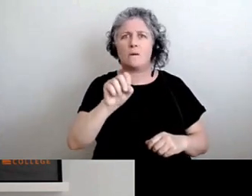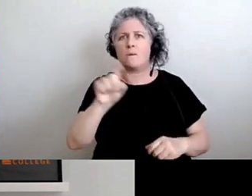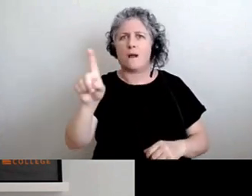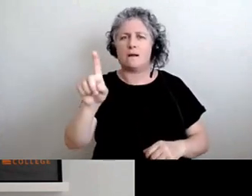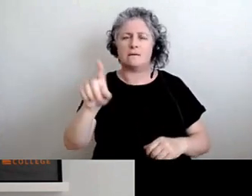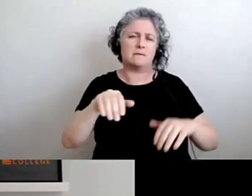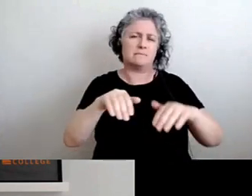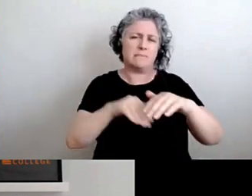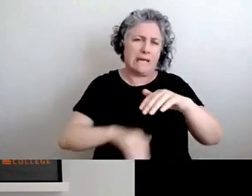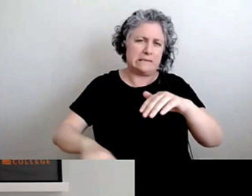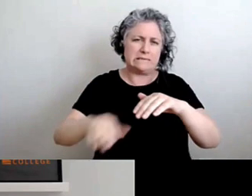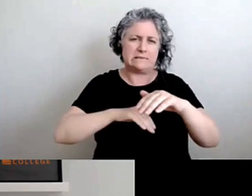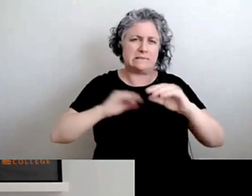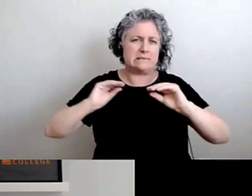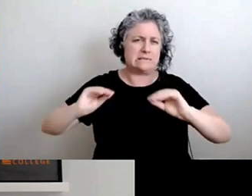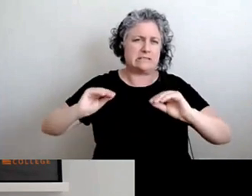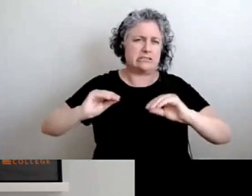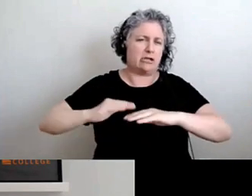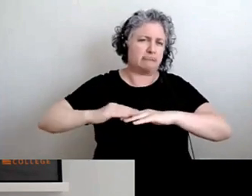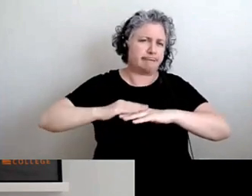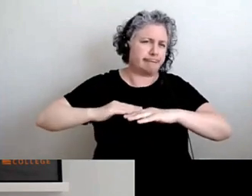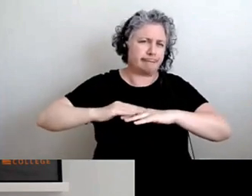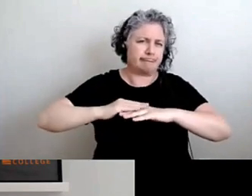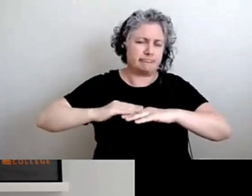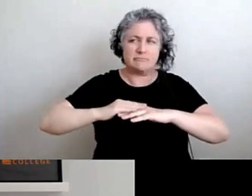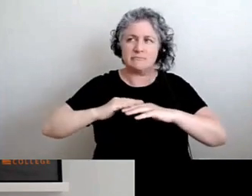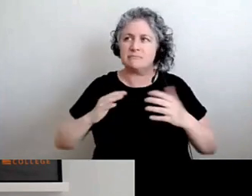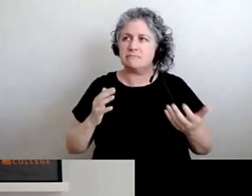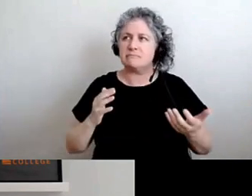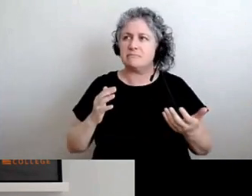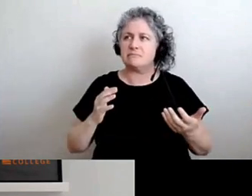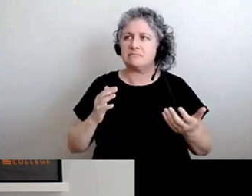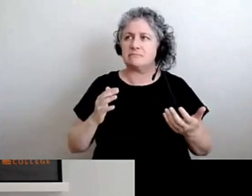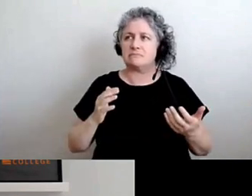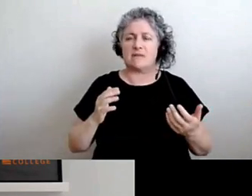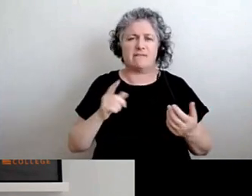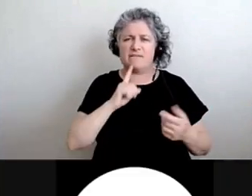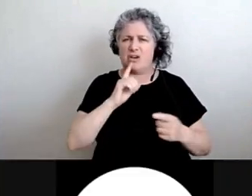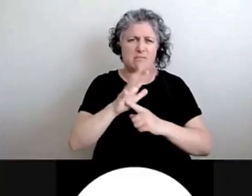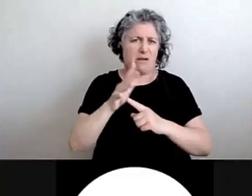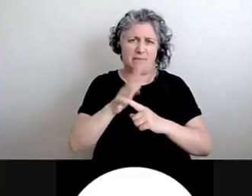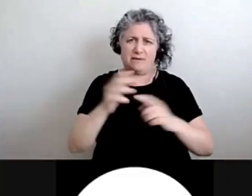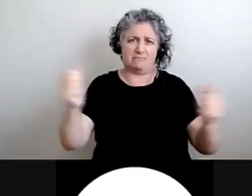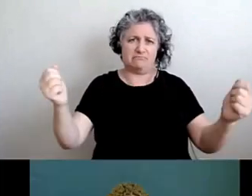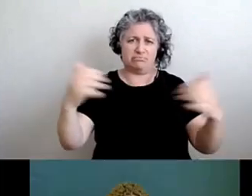basic classes, and those have always been really popular.